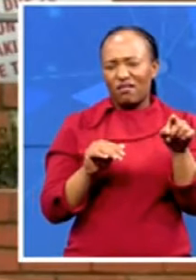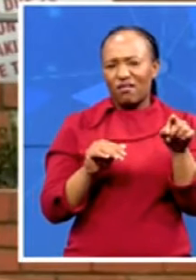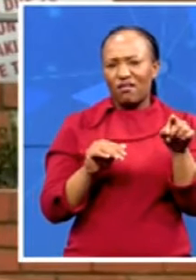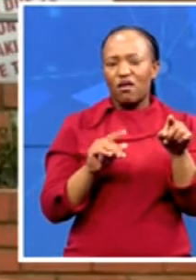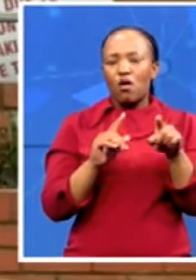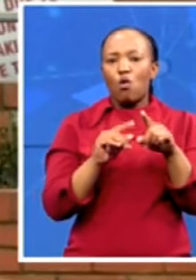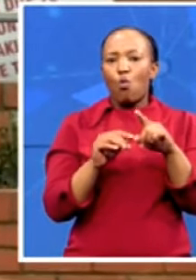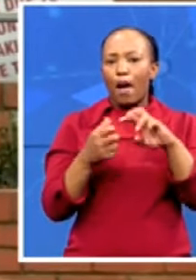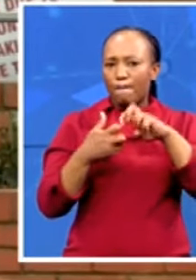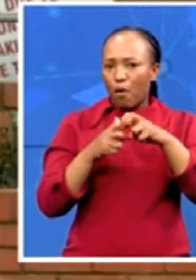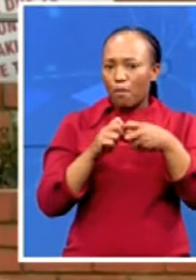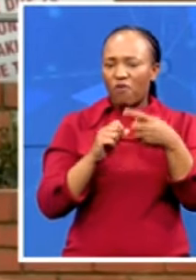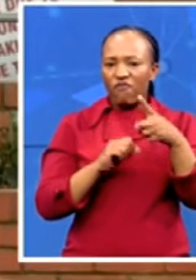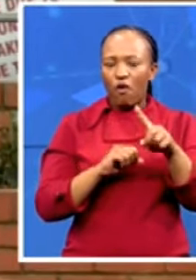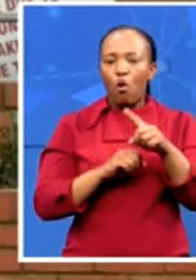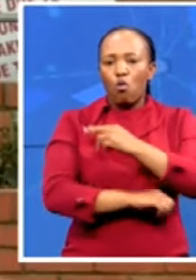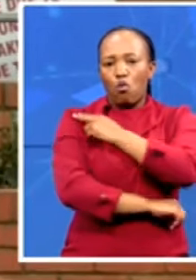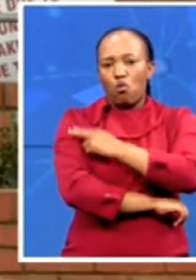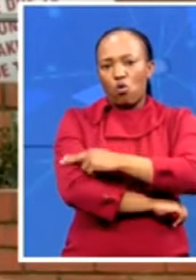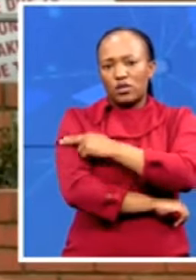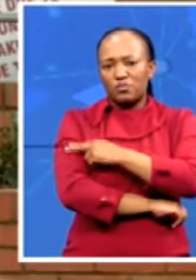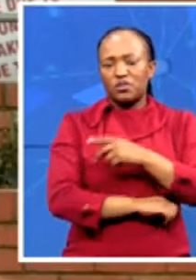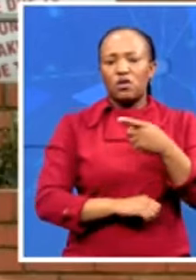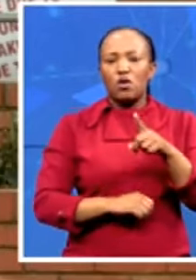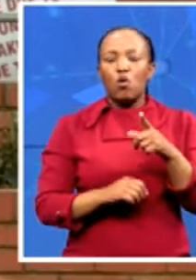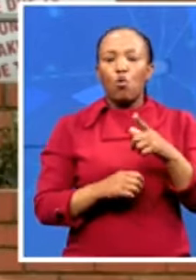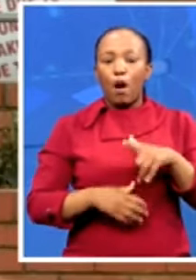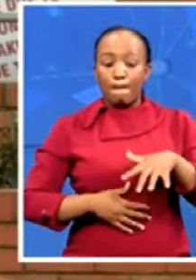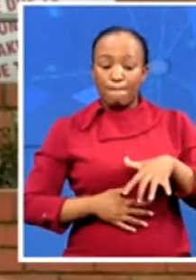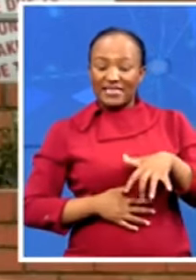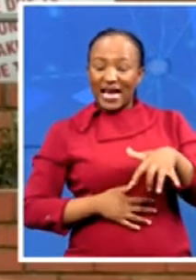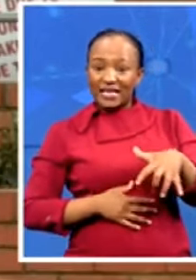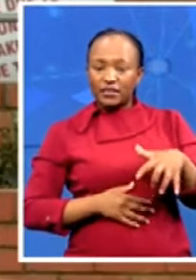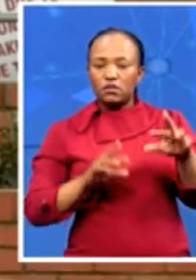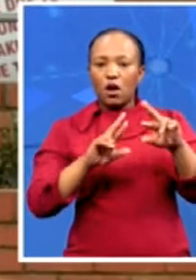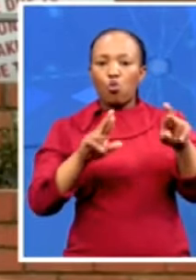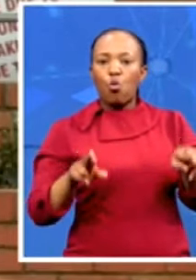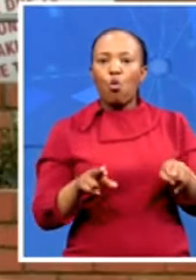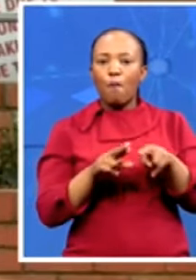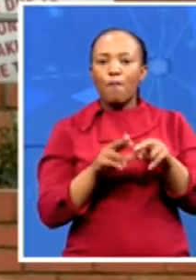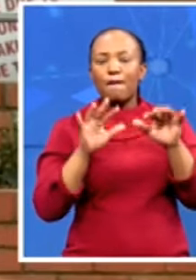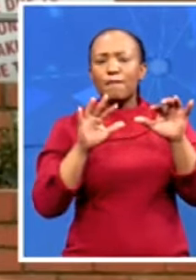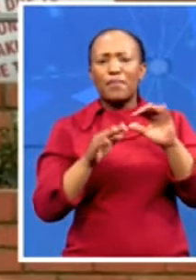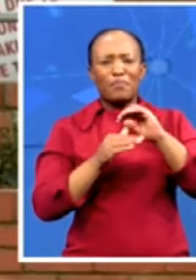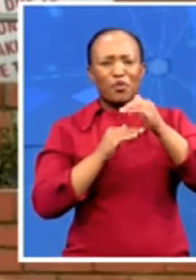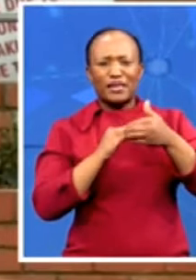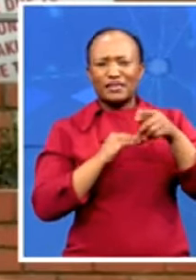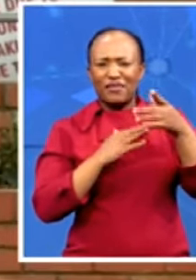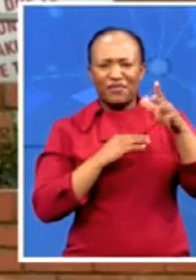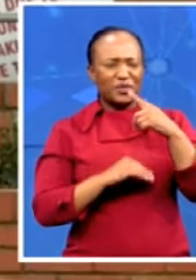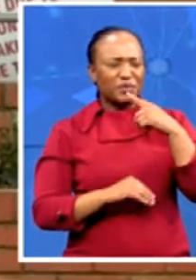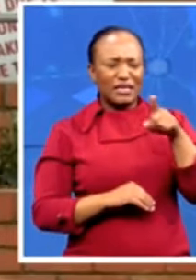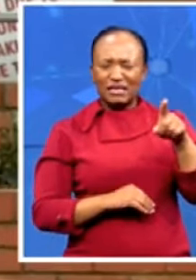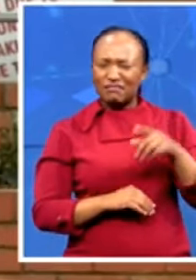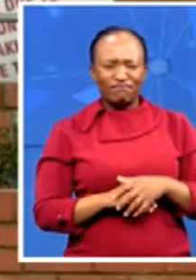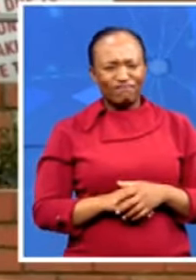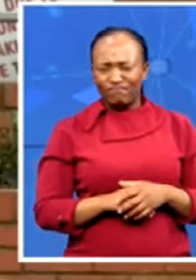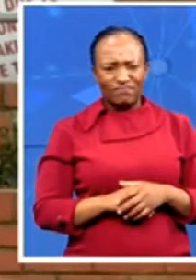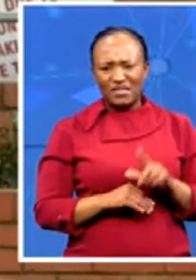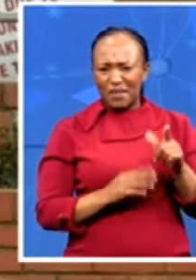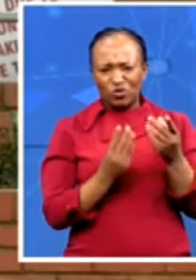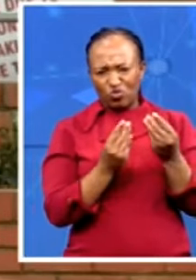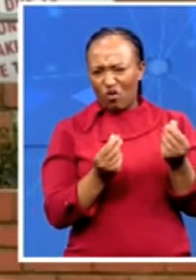especially but the maternity ward is the one issue that the Public Protector did say that it needs to be addressed as quick as possible, because it cannot be